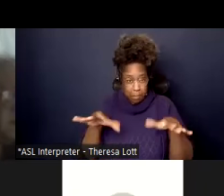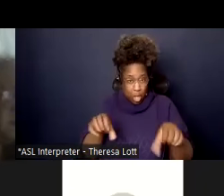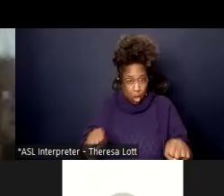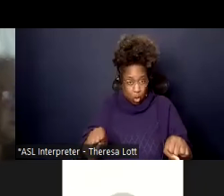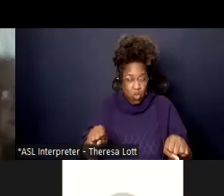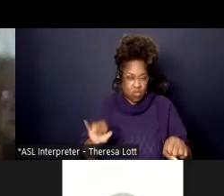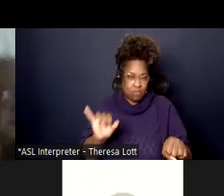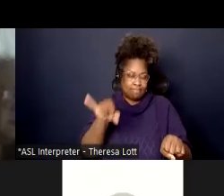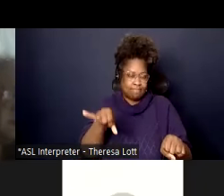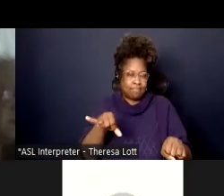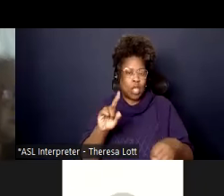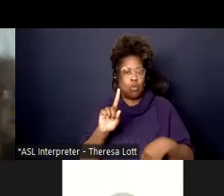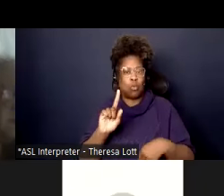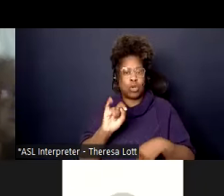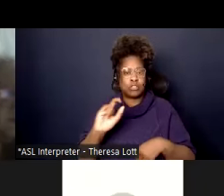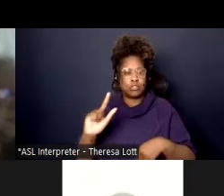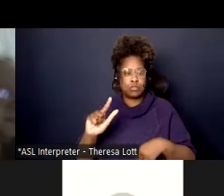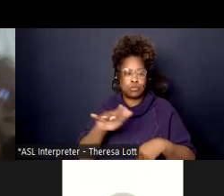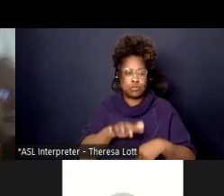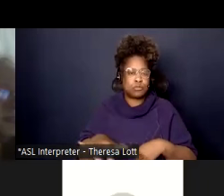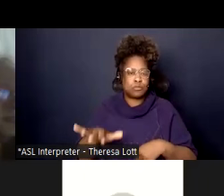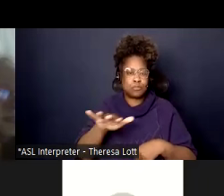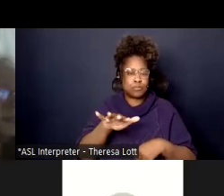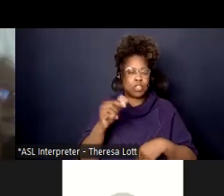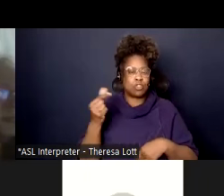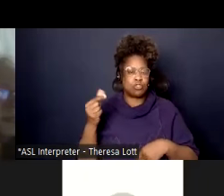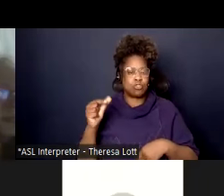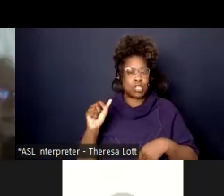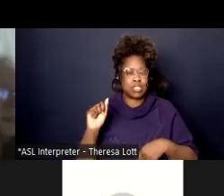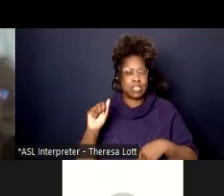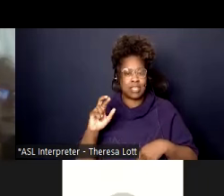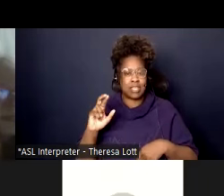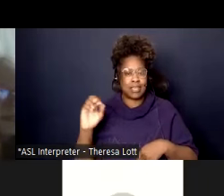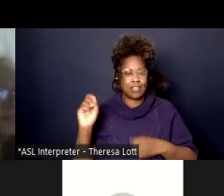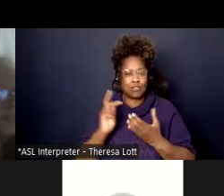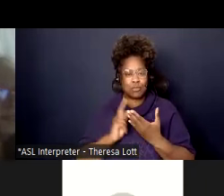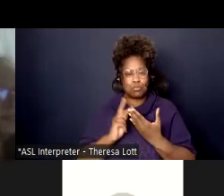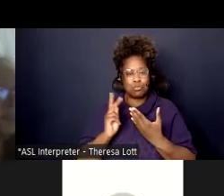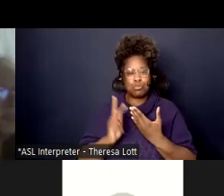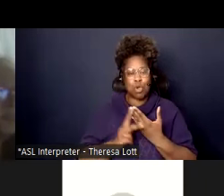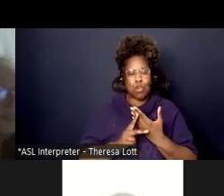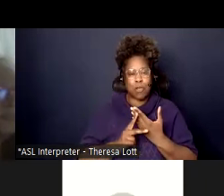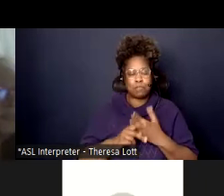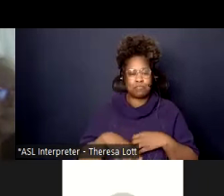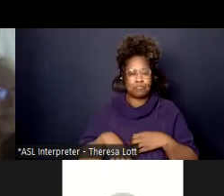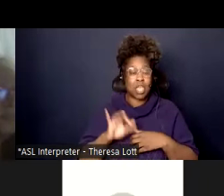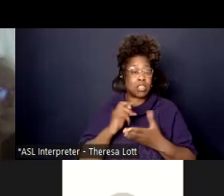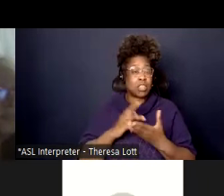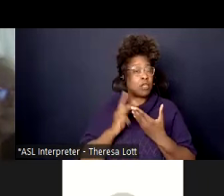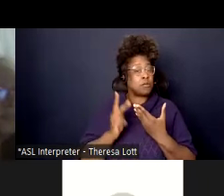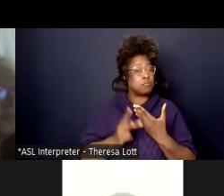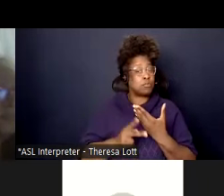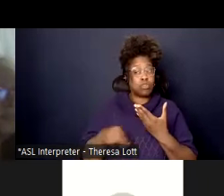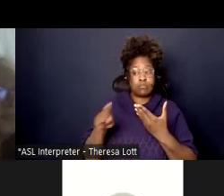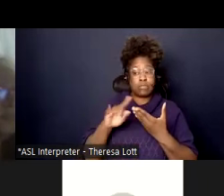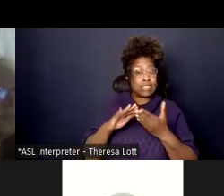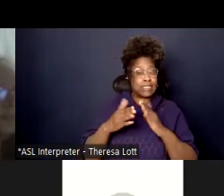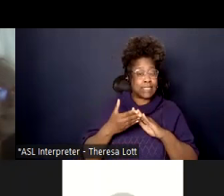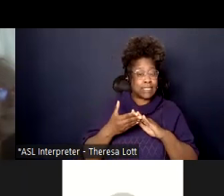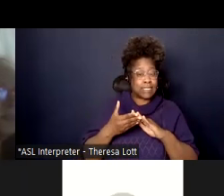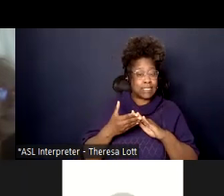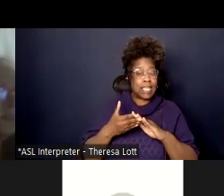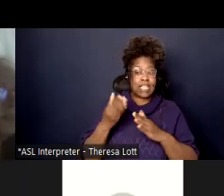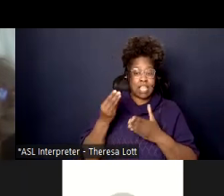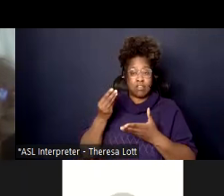One tool that's been used across the region is the Green Acres program, which allows cities to, provides funding to